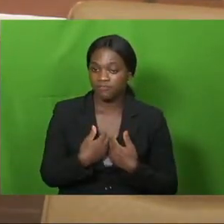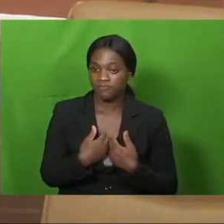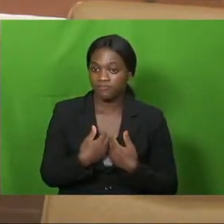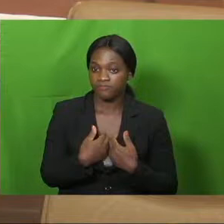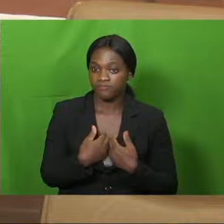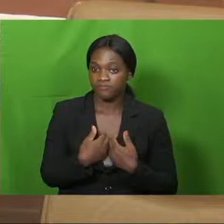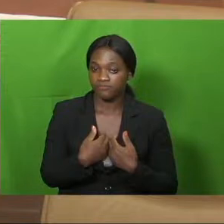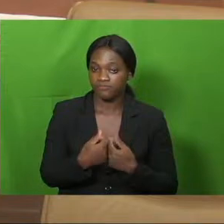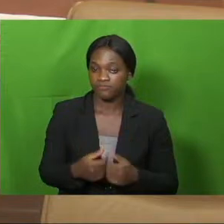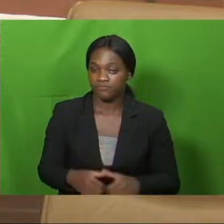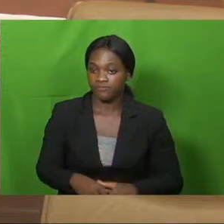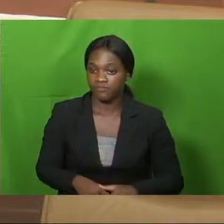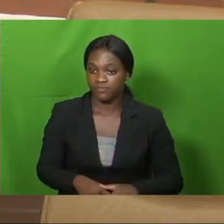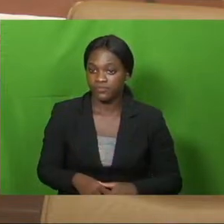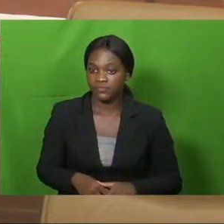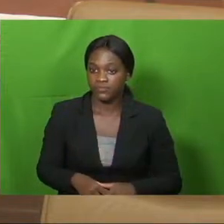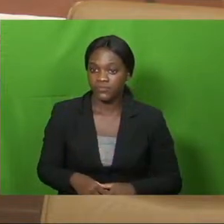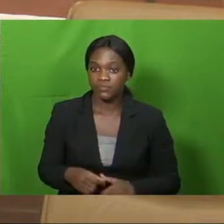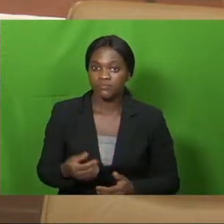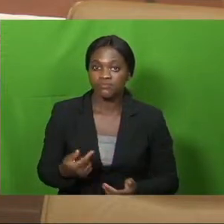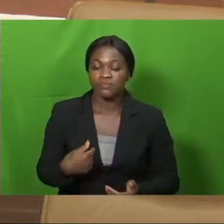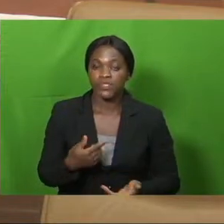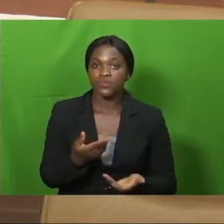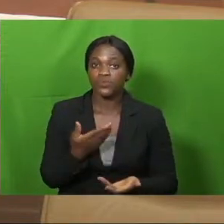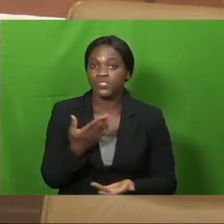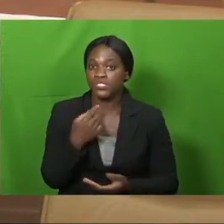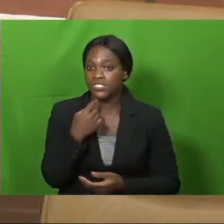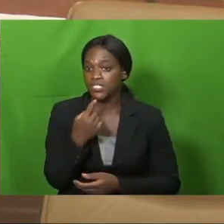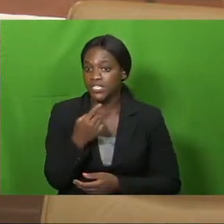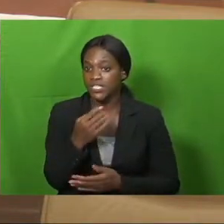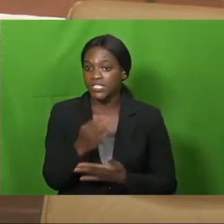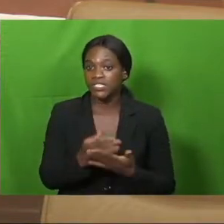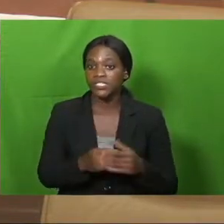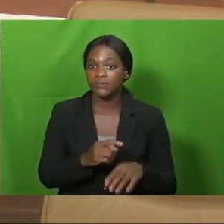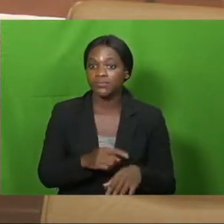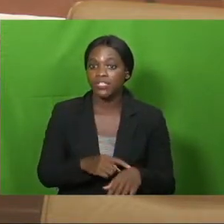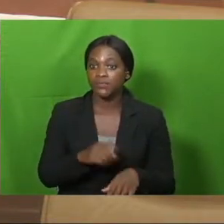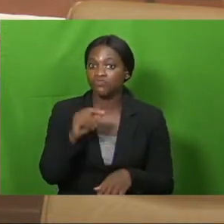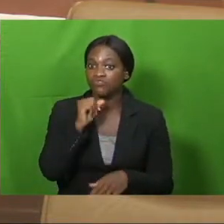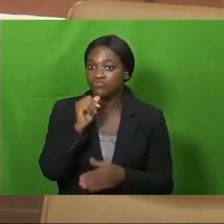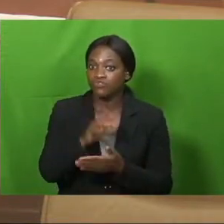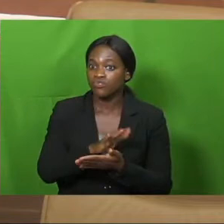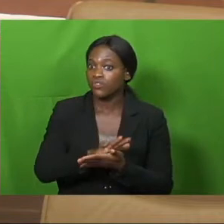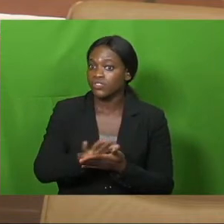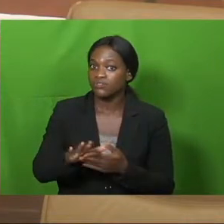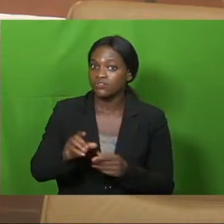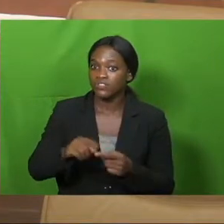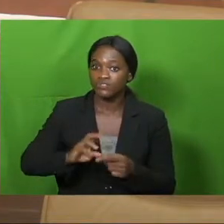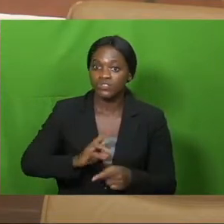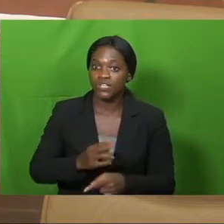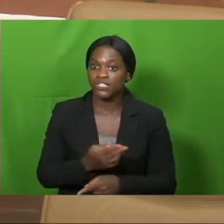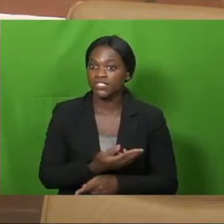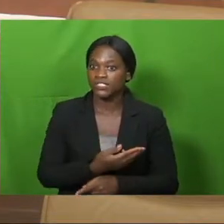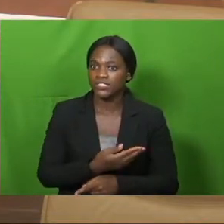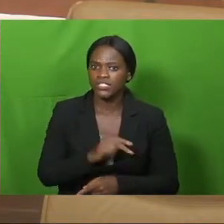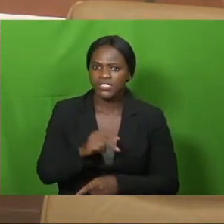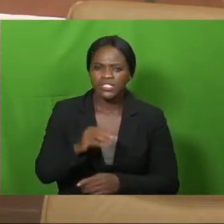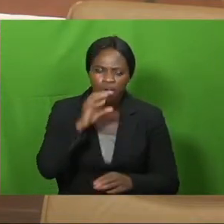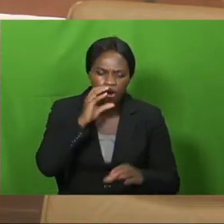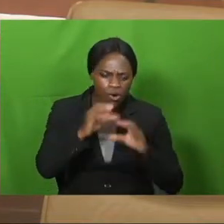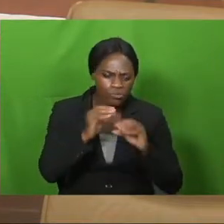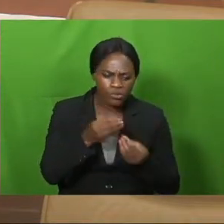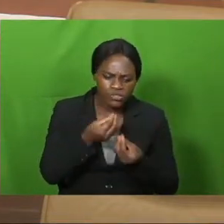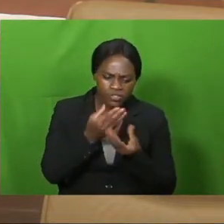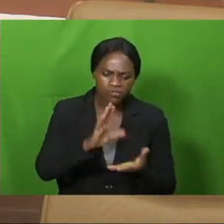of members, I want to put on record that sometimes you're also not fair to us. This thing should have been communicated to